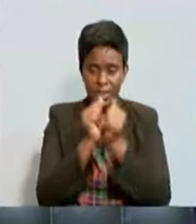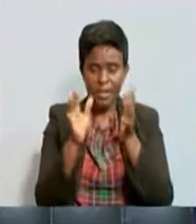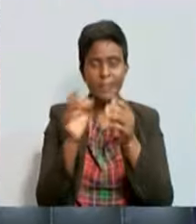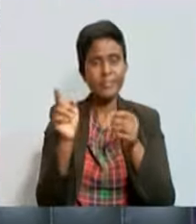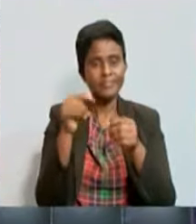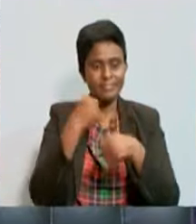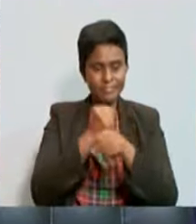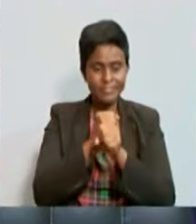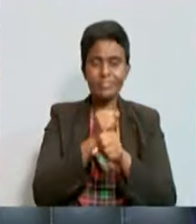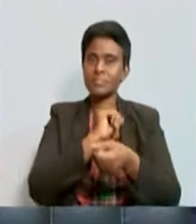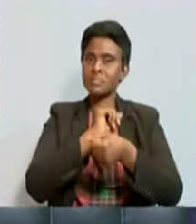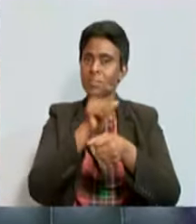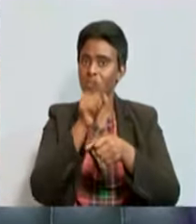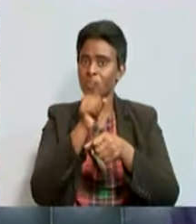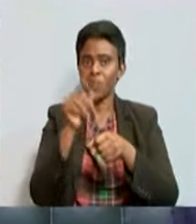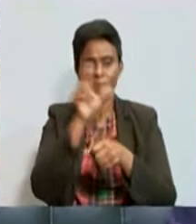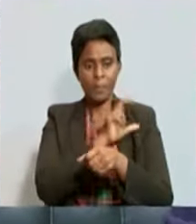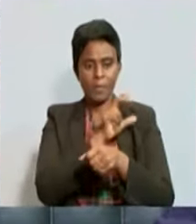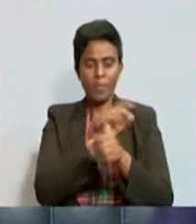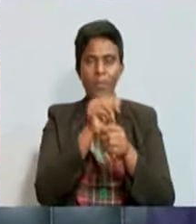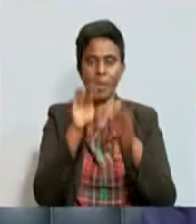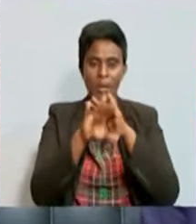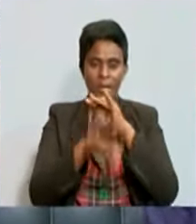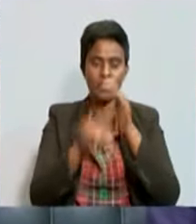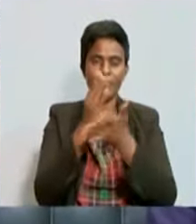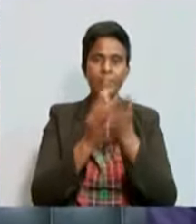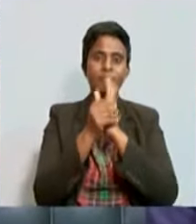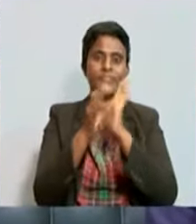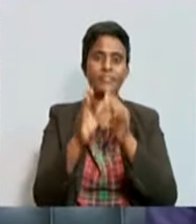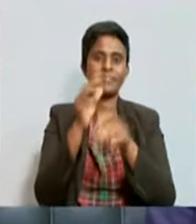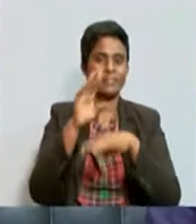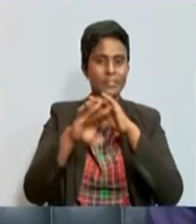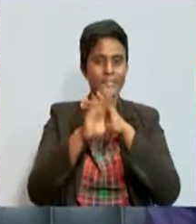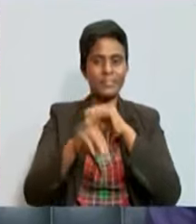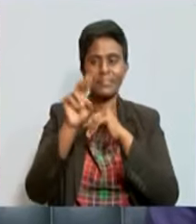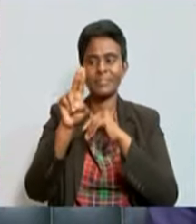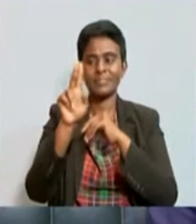were trained under some leaders under Uka, if not all of them,